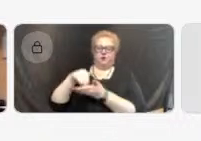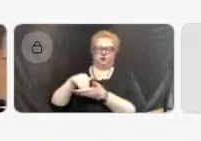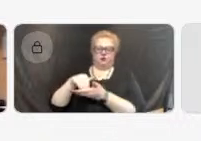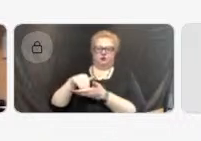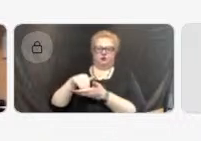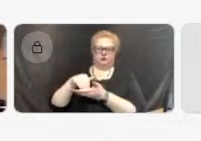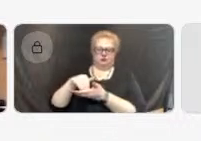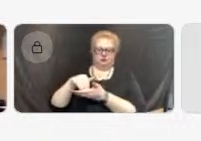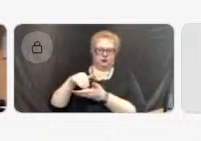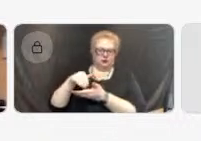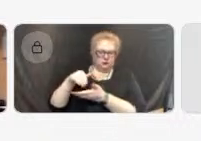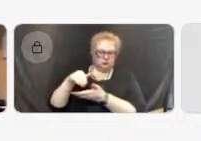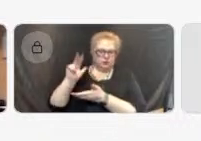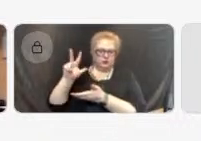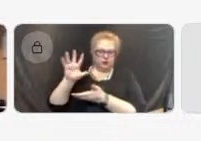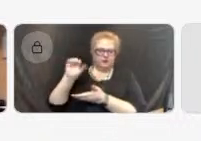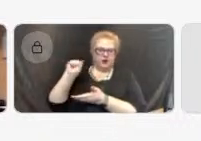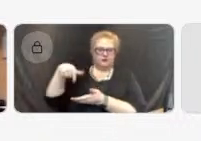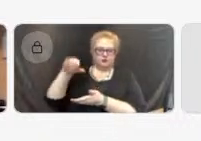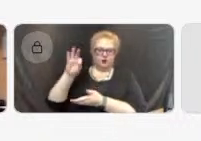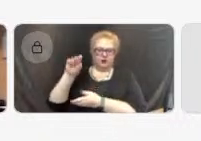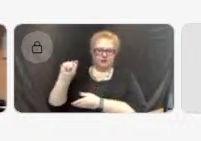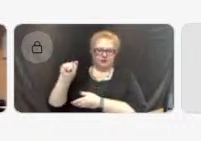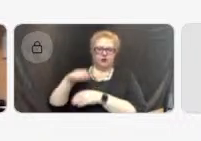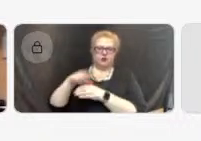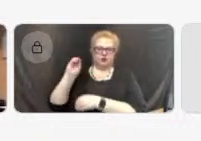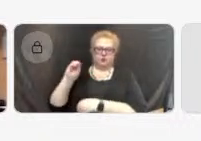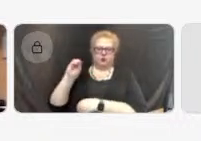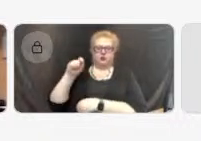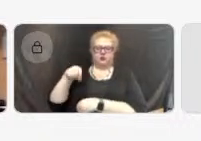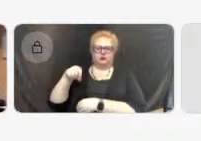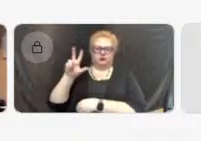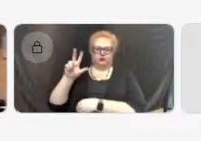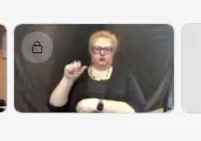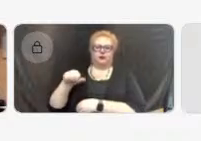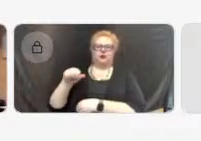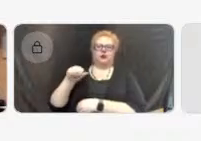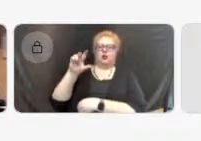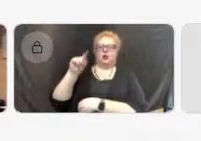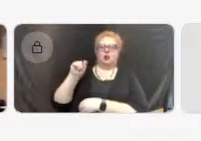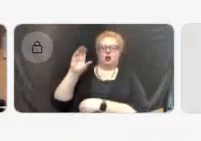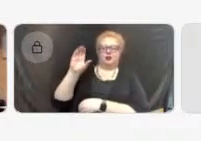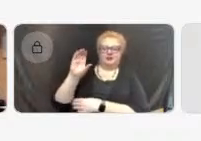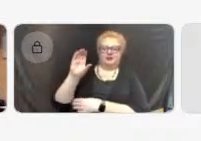4,335 square feet in area, 0.10 acres. And Lot 8C is